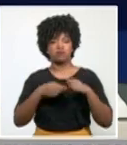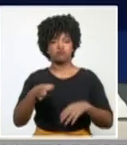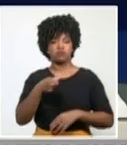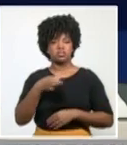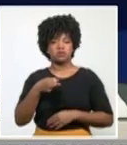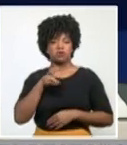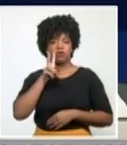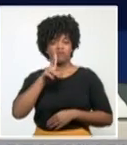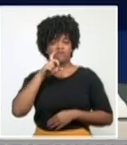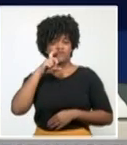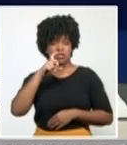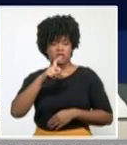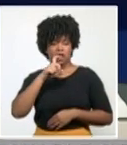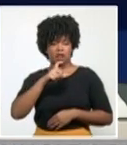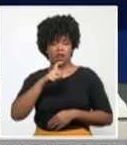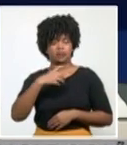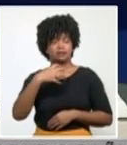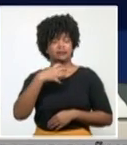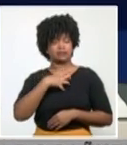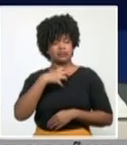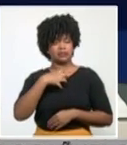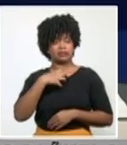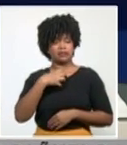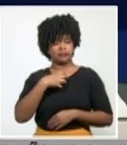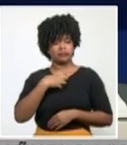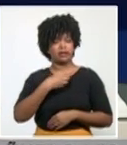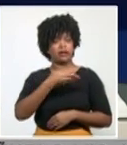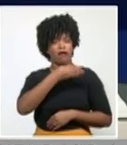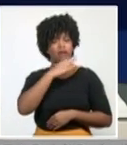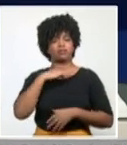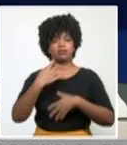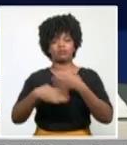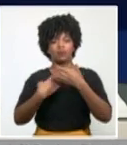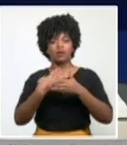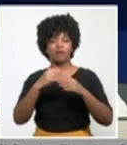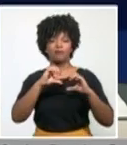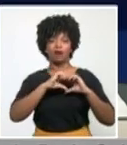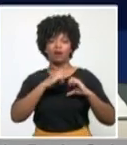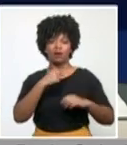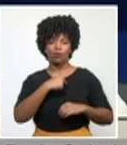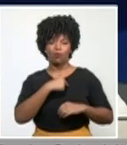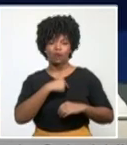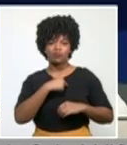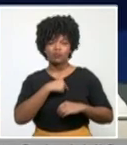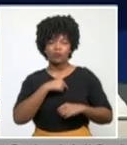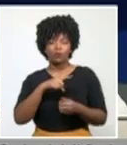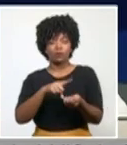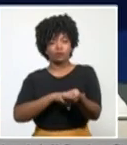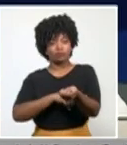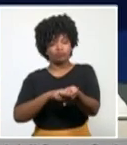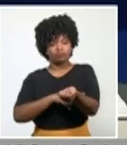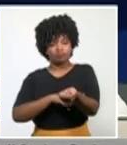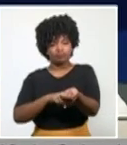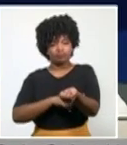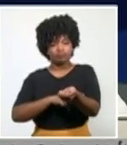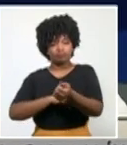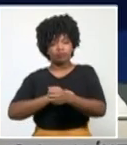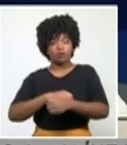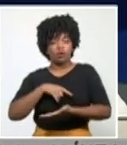ischemic heart disease, diabetes mellitus, obesity, and she tested positive on April